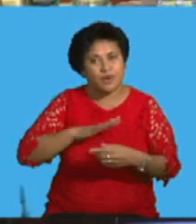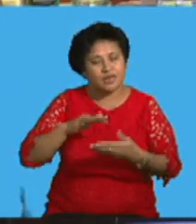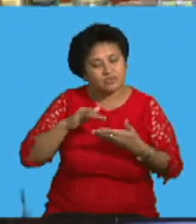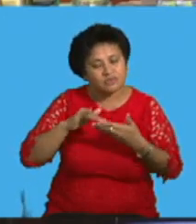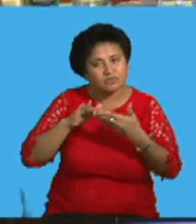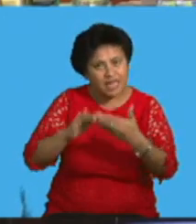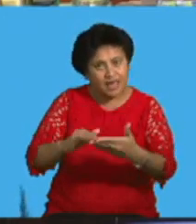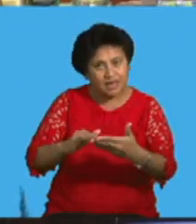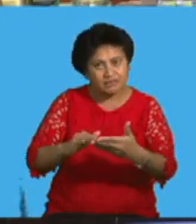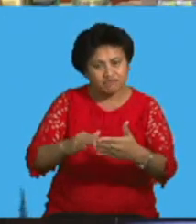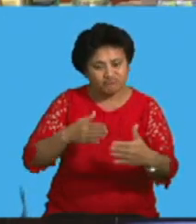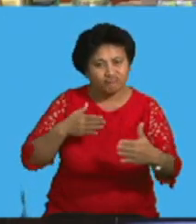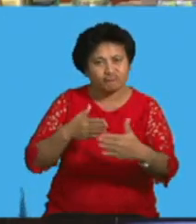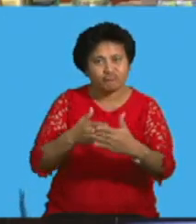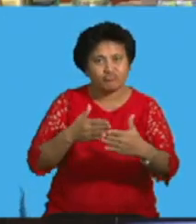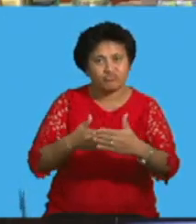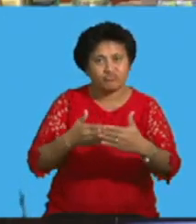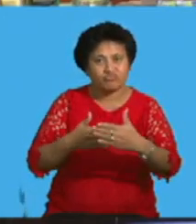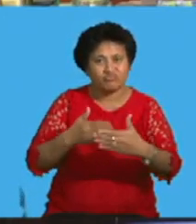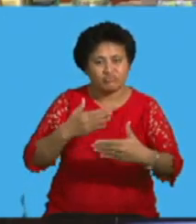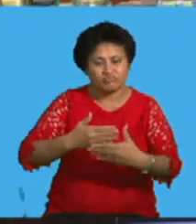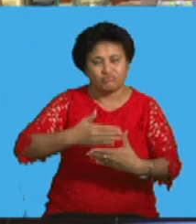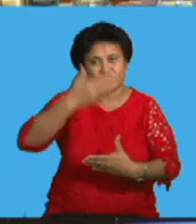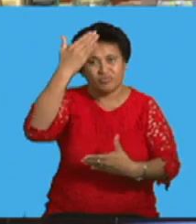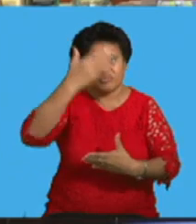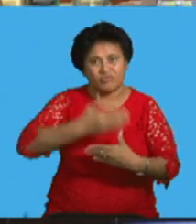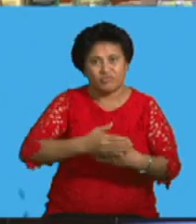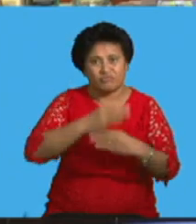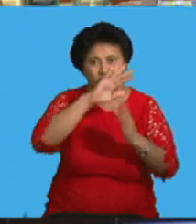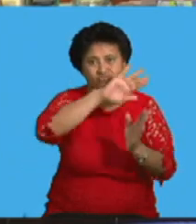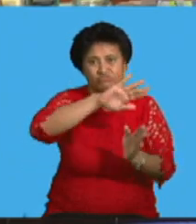the barriers that limit them for expanding their